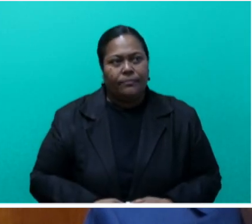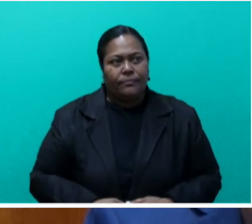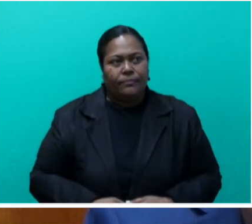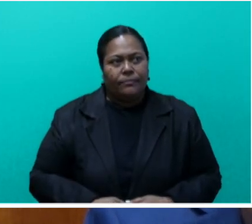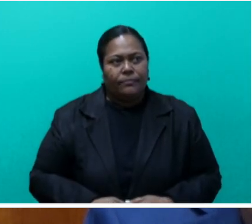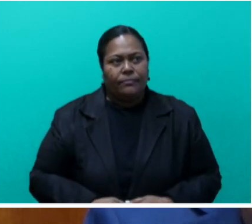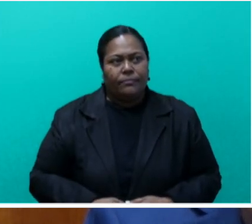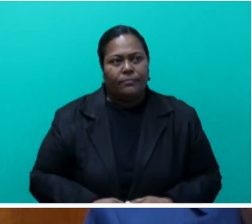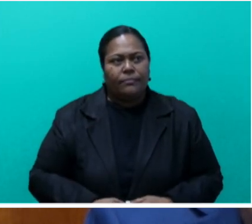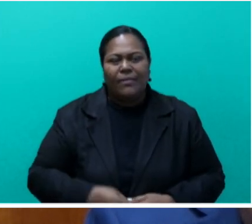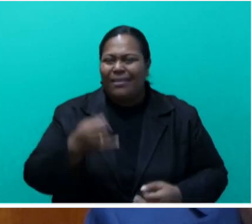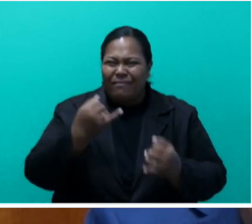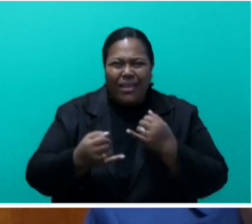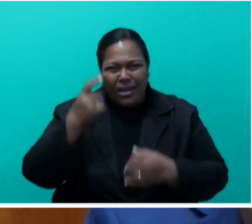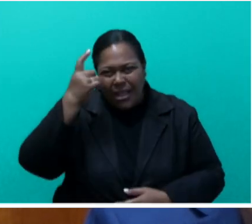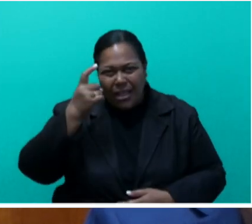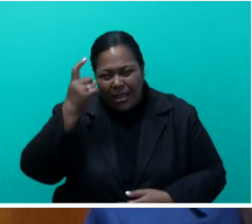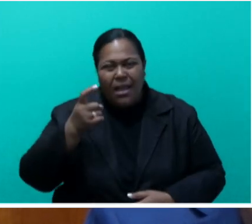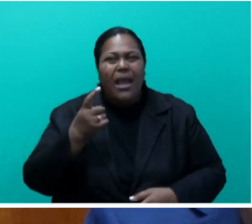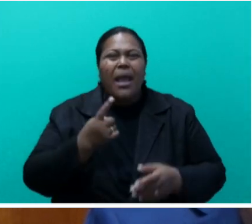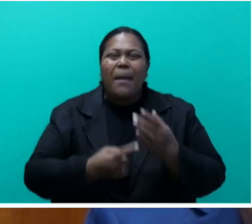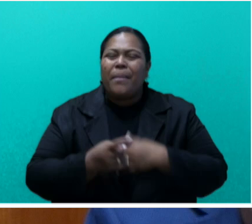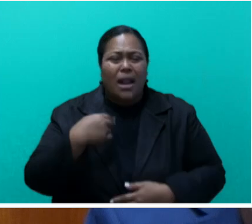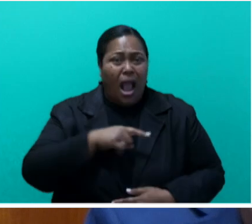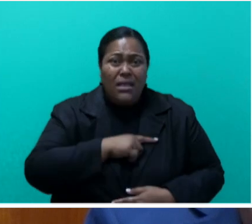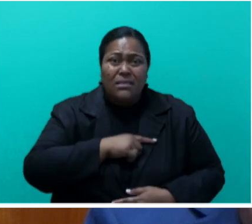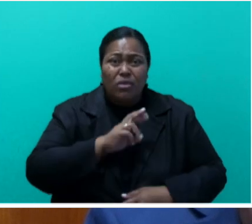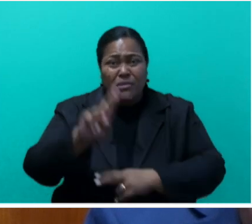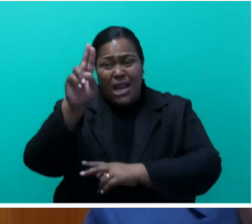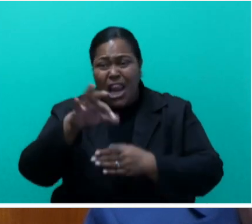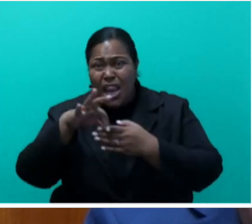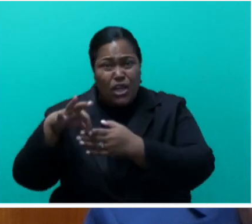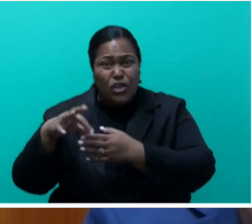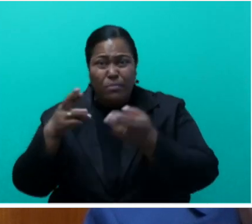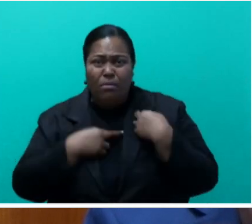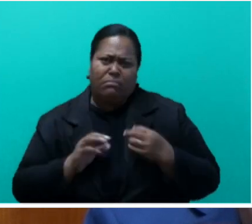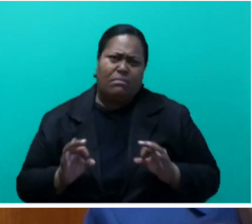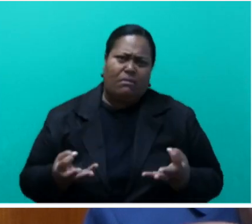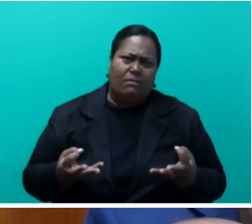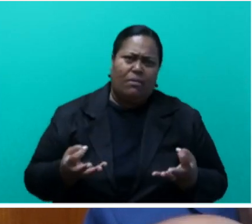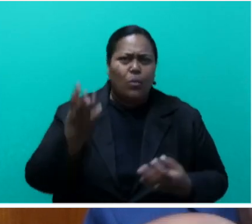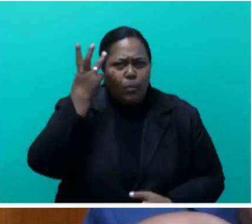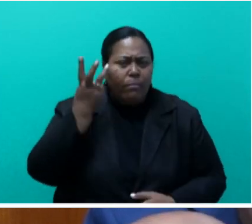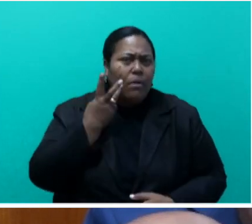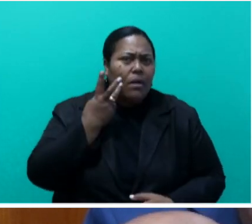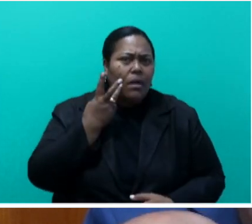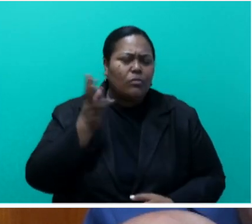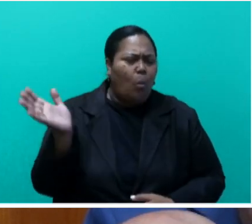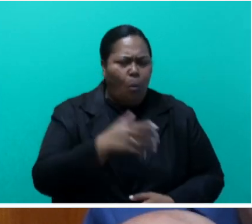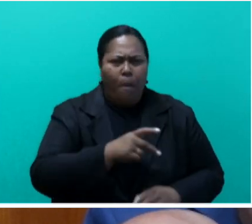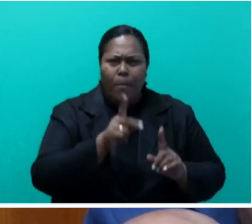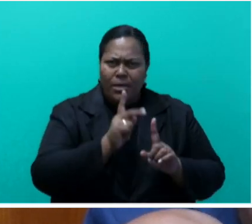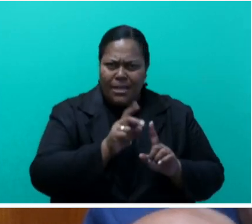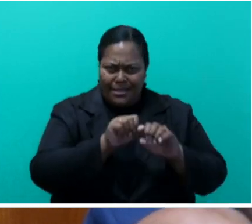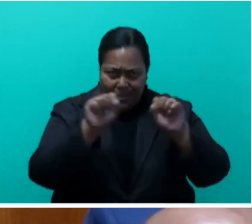It's deeply concerning that we are underrepresented in leadership roles across all sectors in our political systems. And